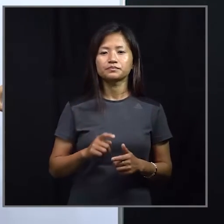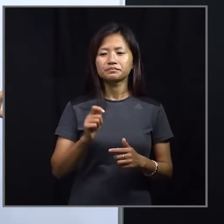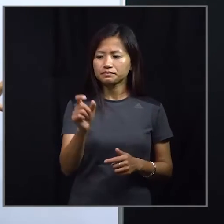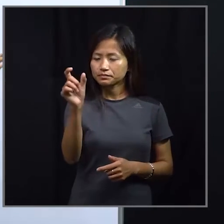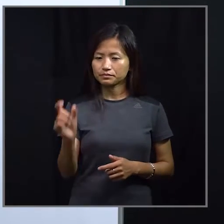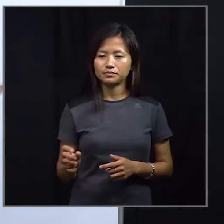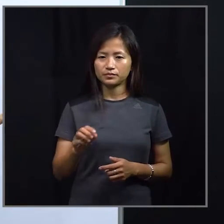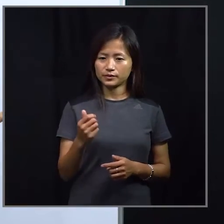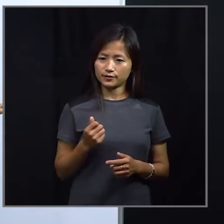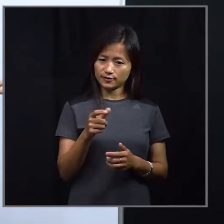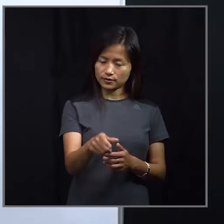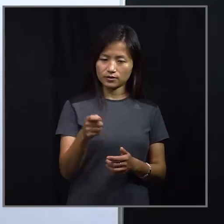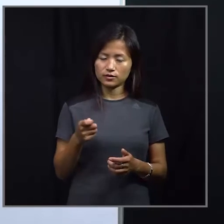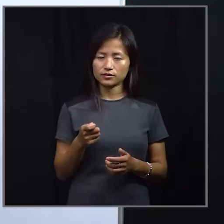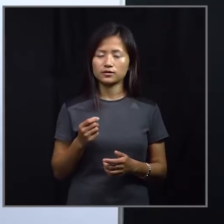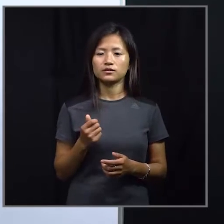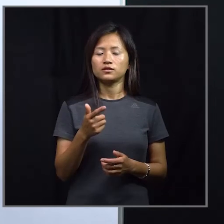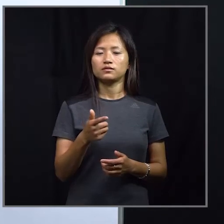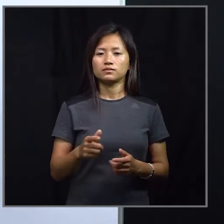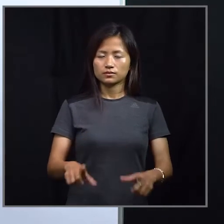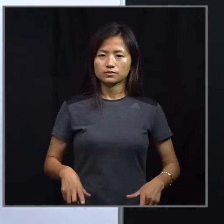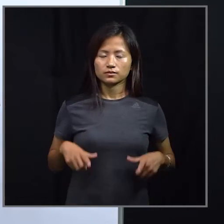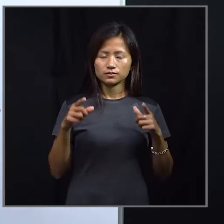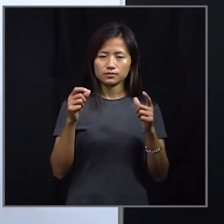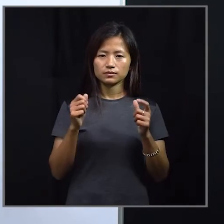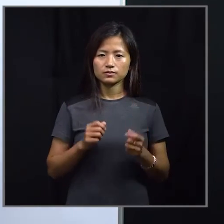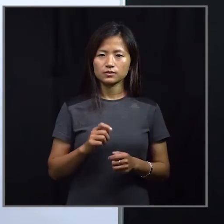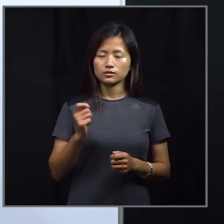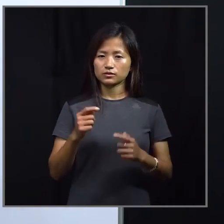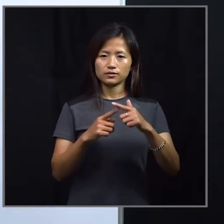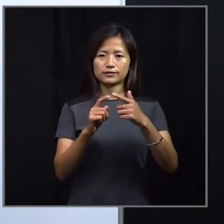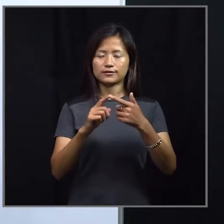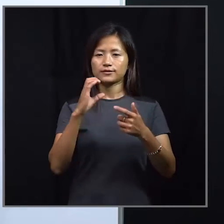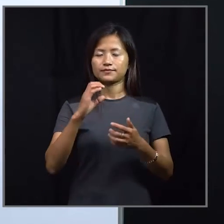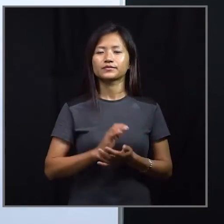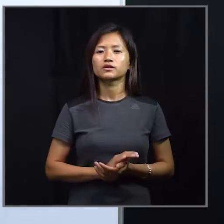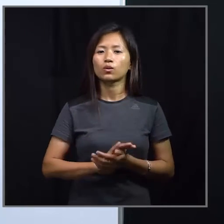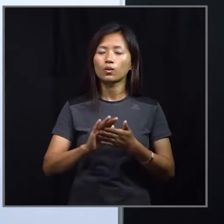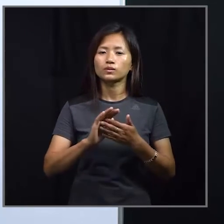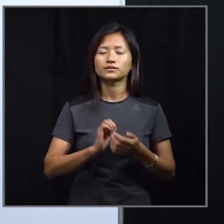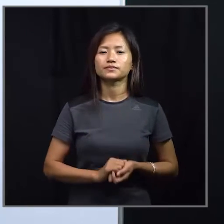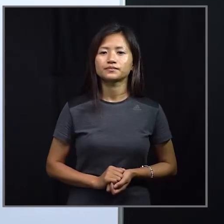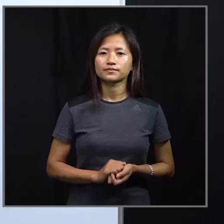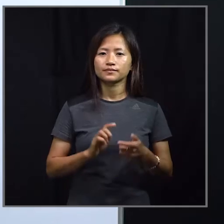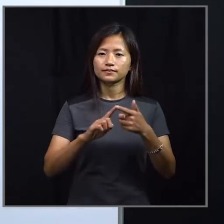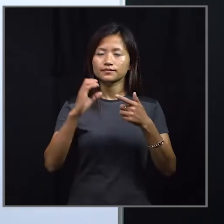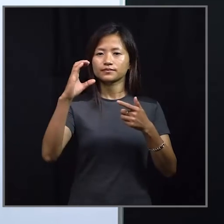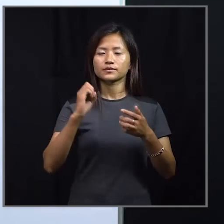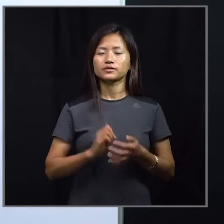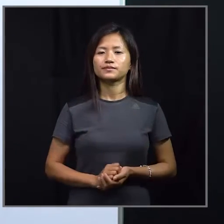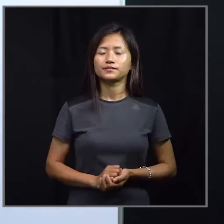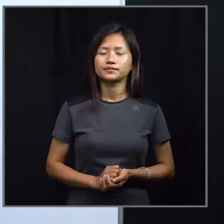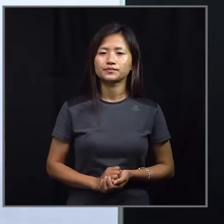get to earn a living. And all this is technically called an economy. Because we